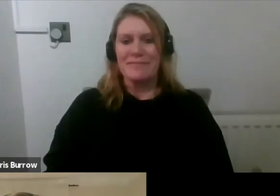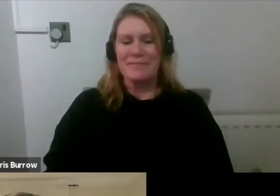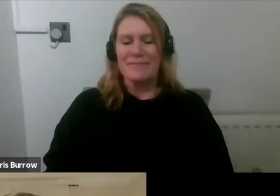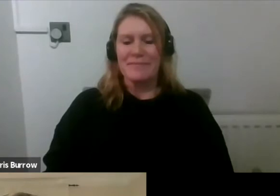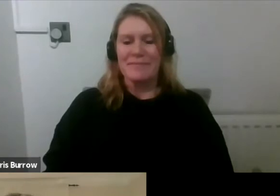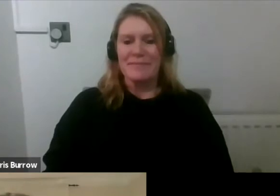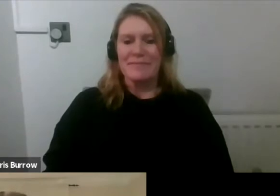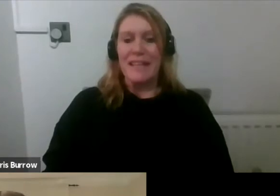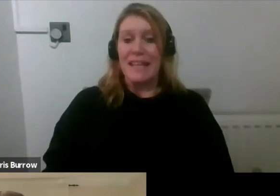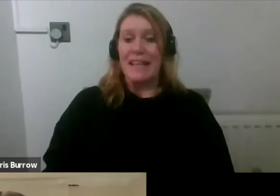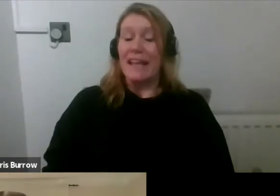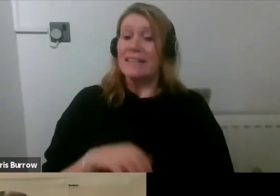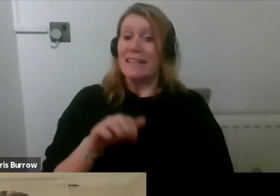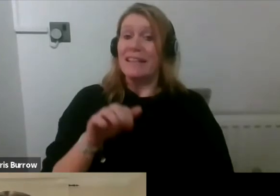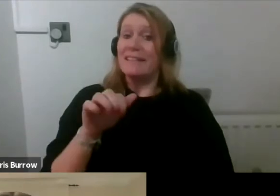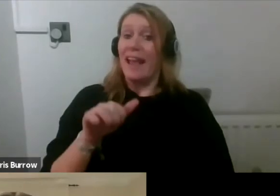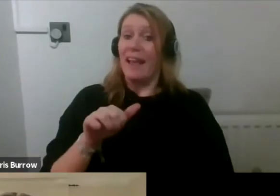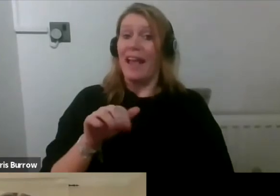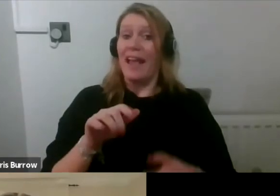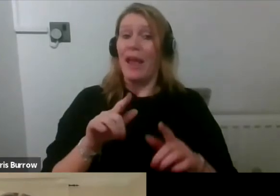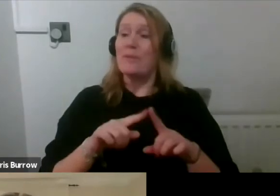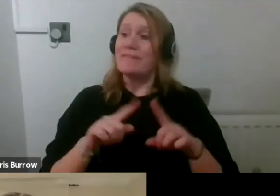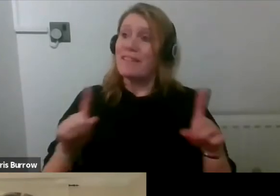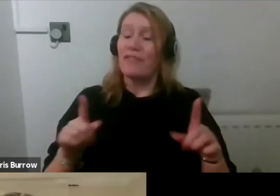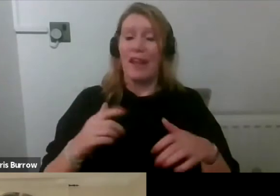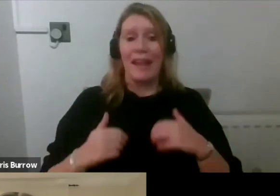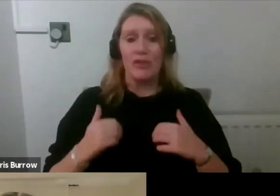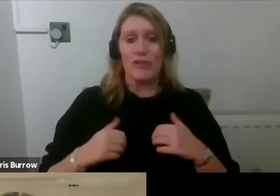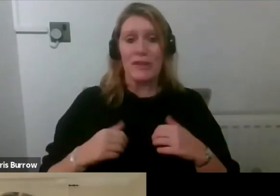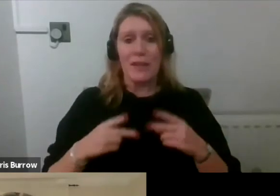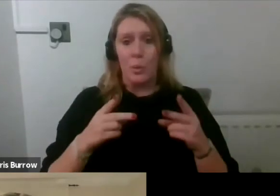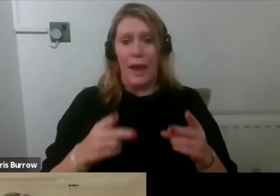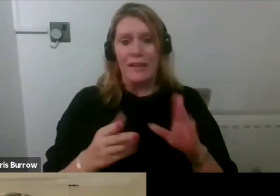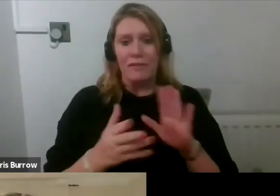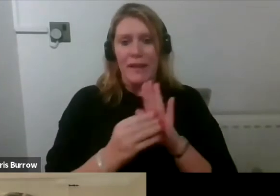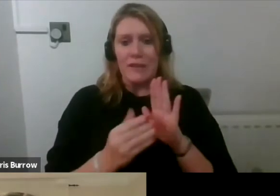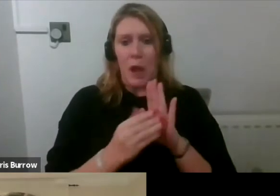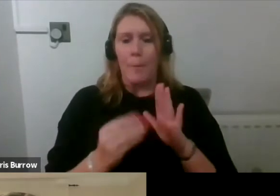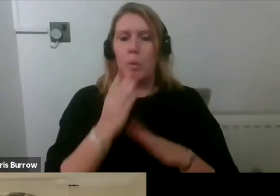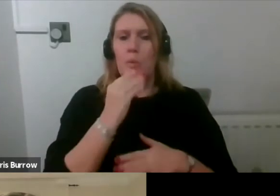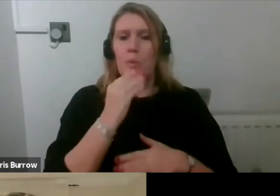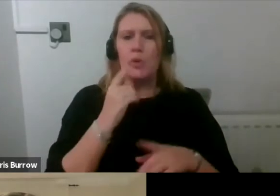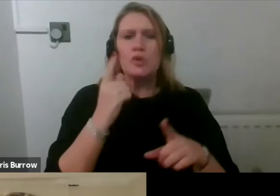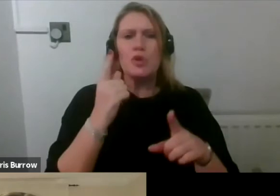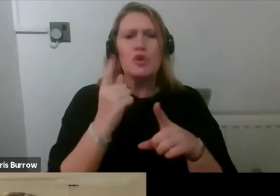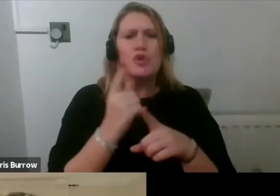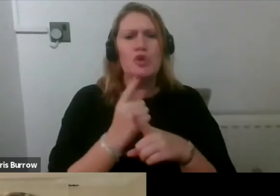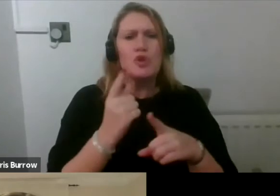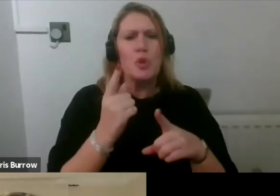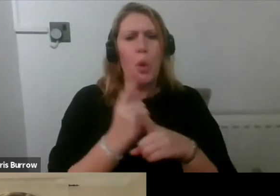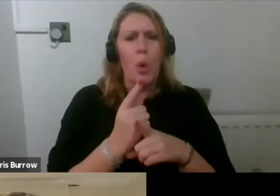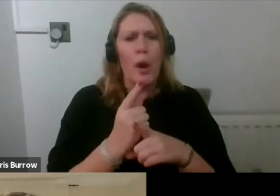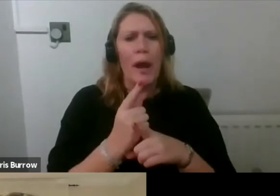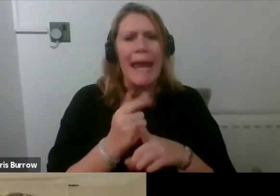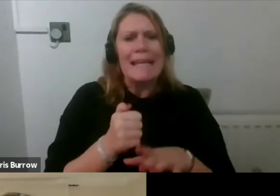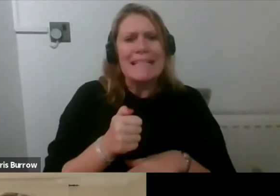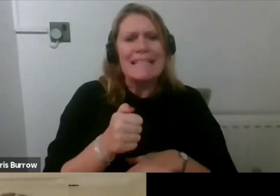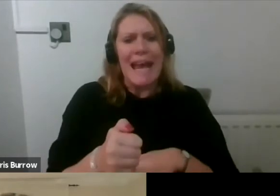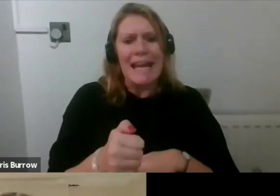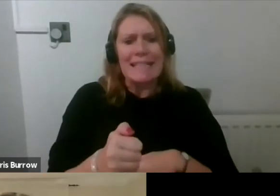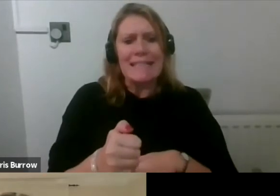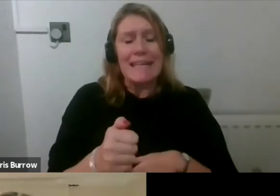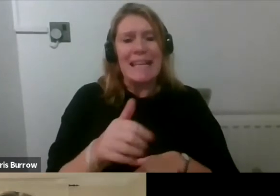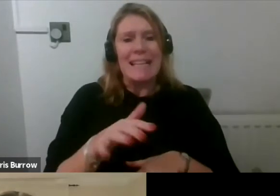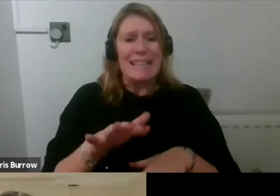some of them are done in interesting ways. I think, for example, we use this thing called talk text, which is an automated form of audio